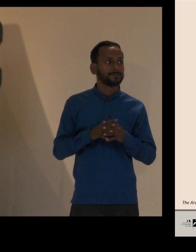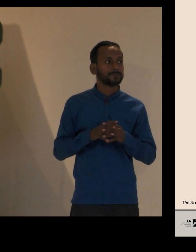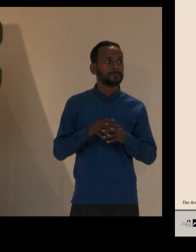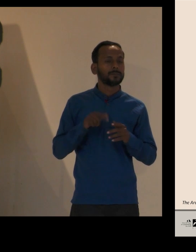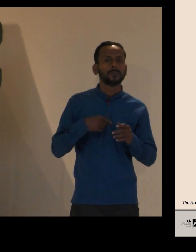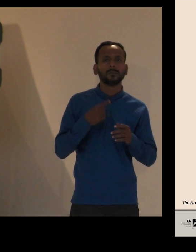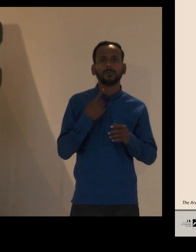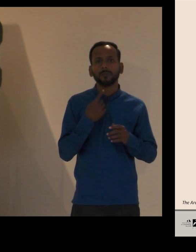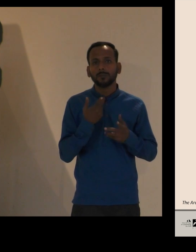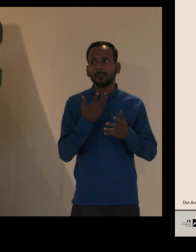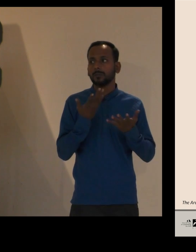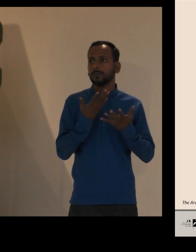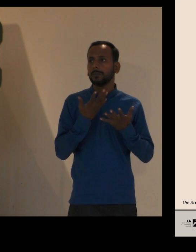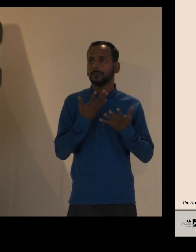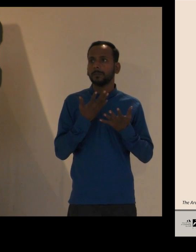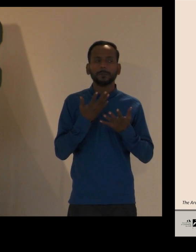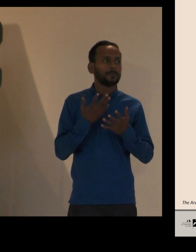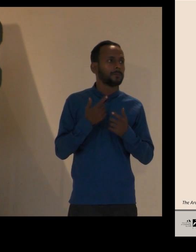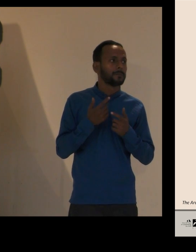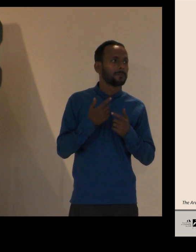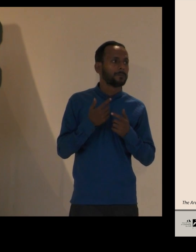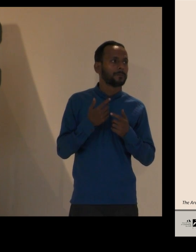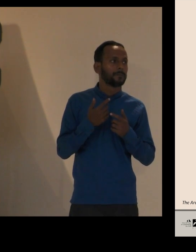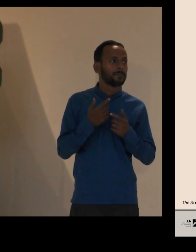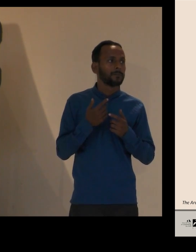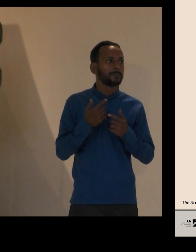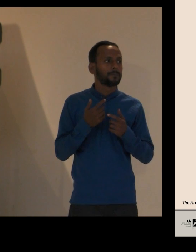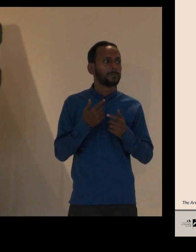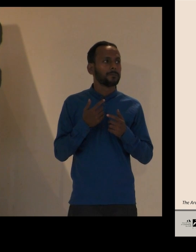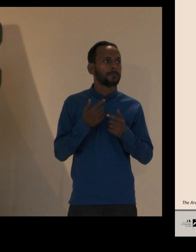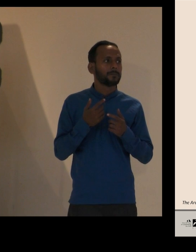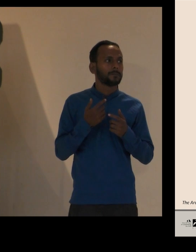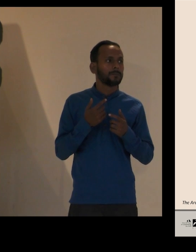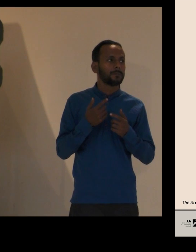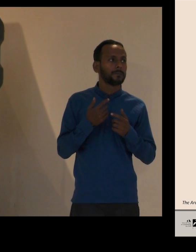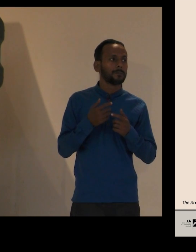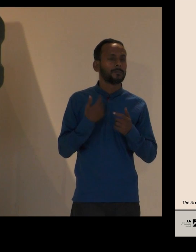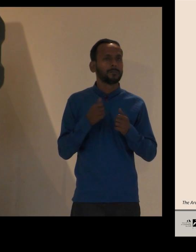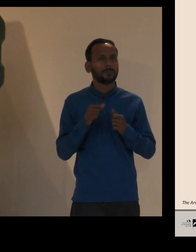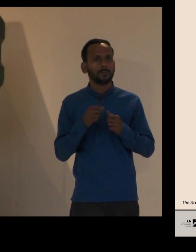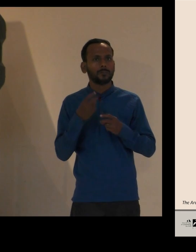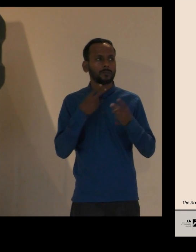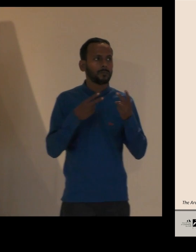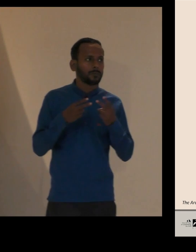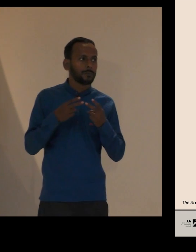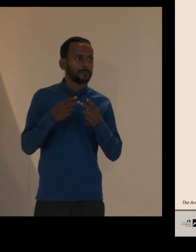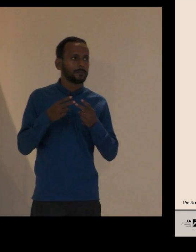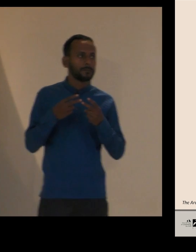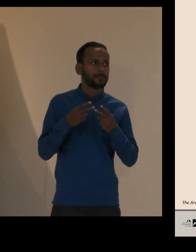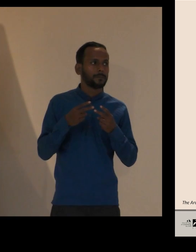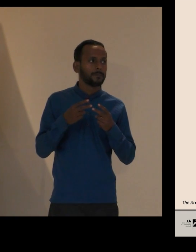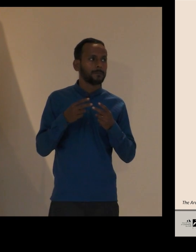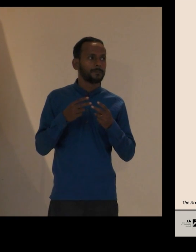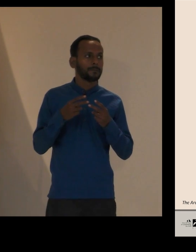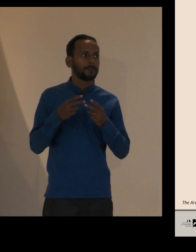I have to say a little bit about why I'm here, because I'm not a historian, I'm not an archivist. I don't